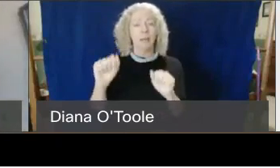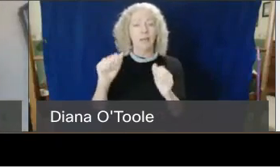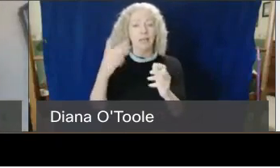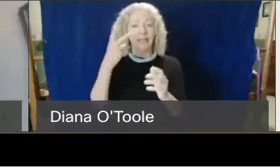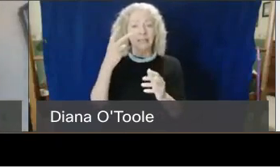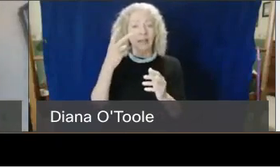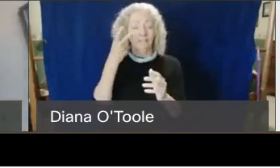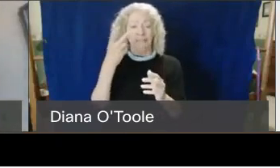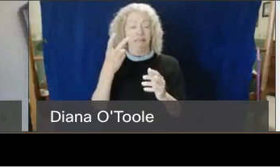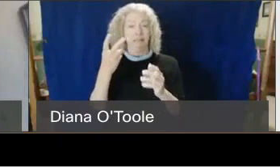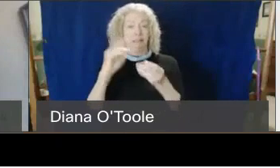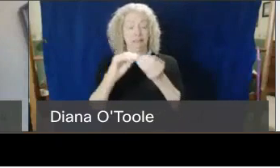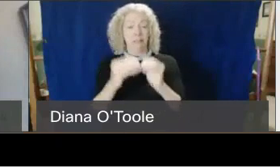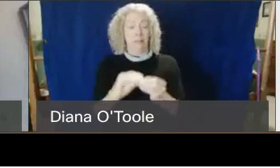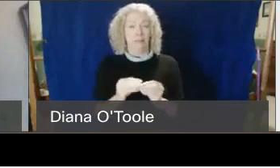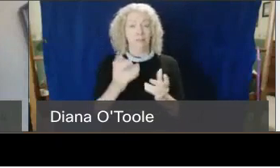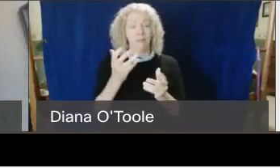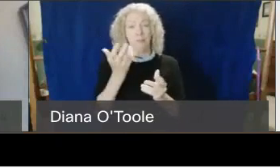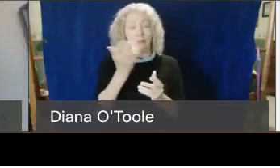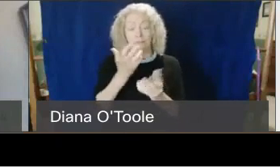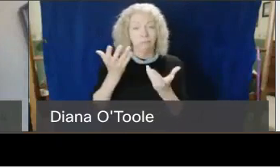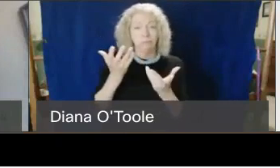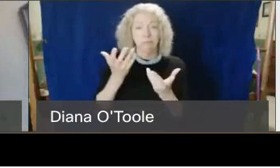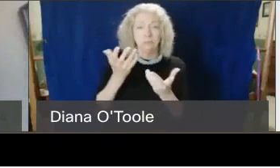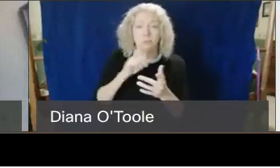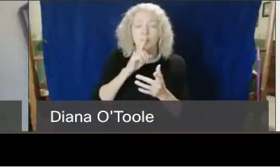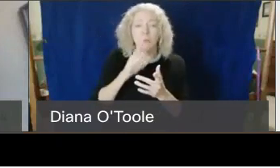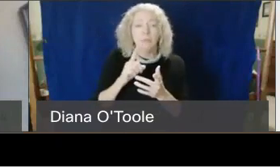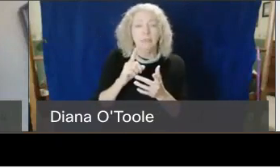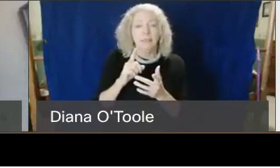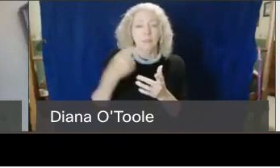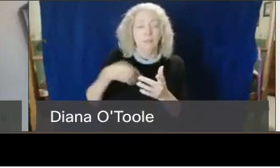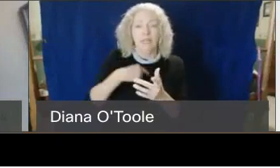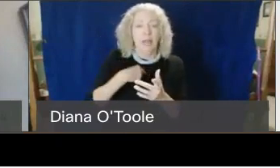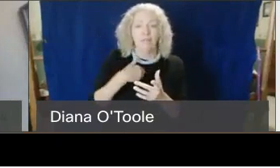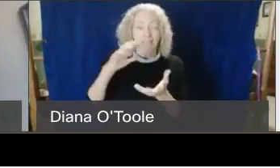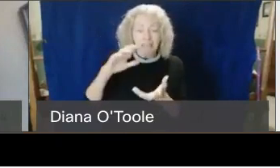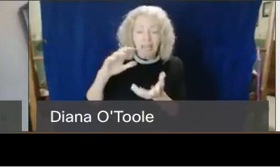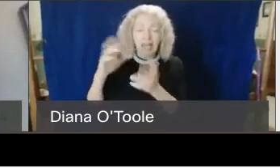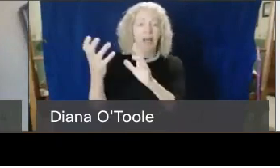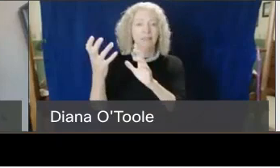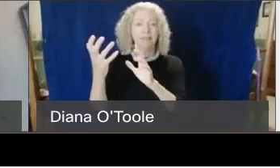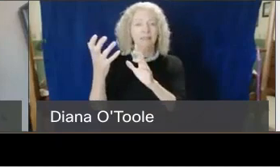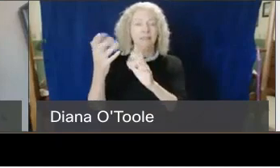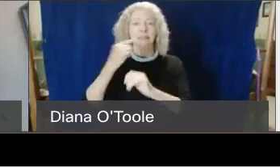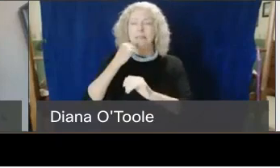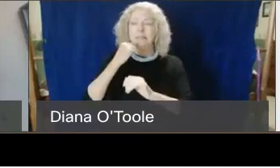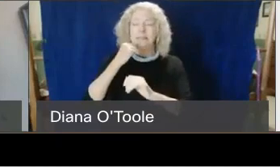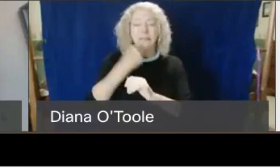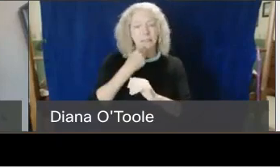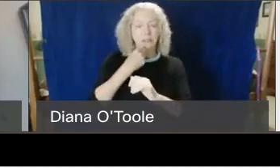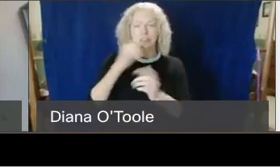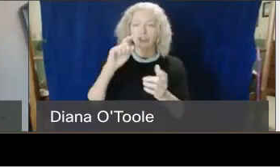whole nation. So we're living in really chaotic, profound, and